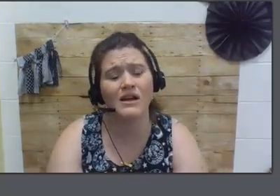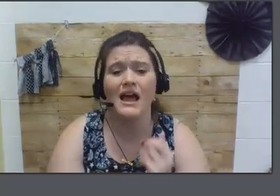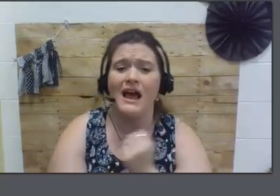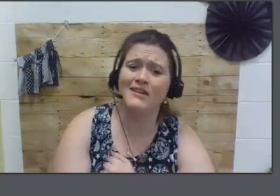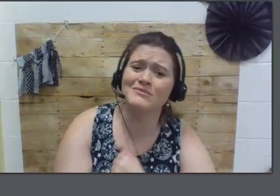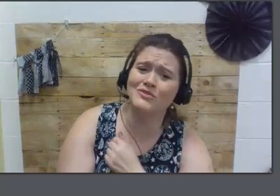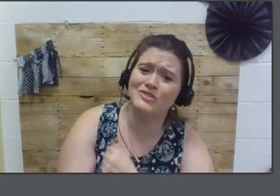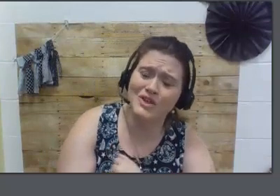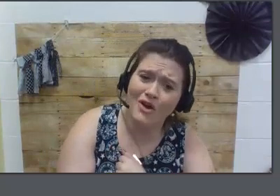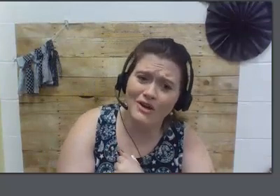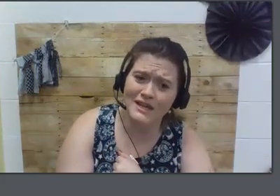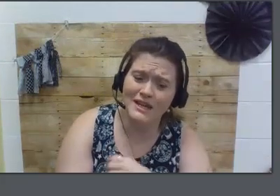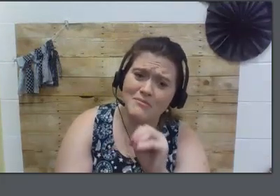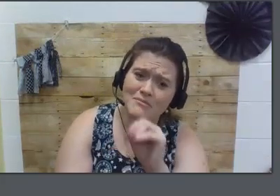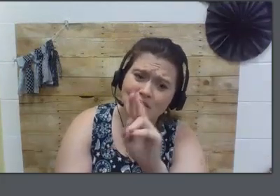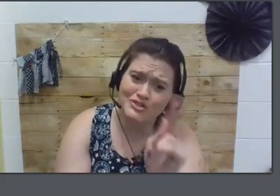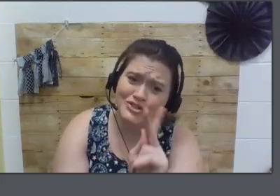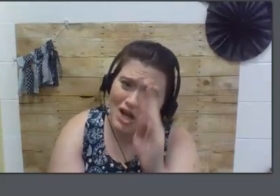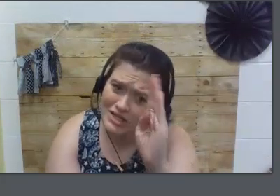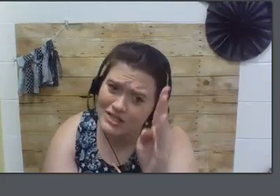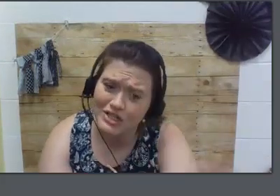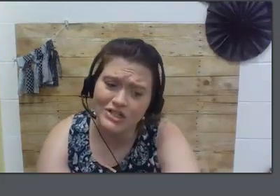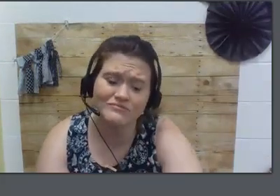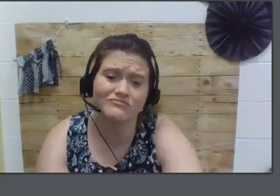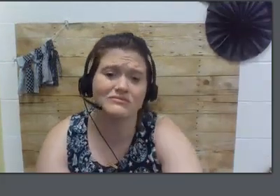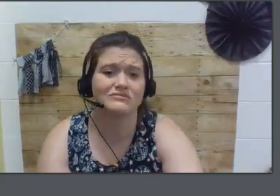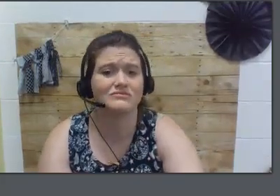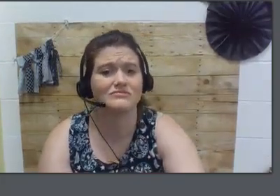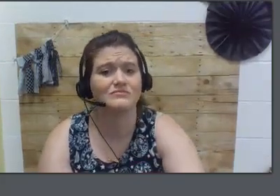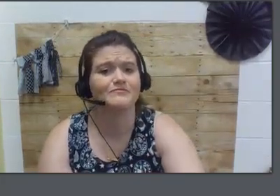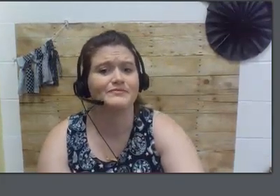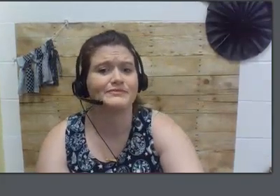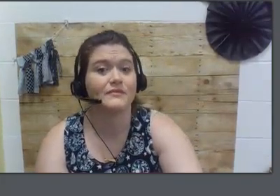Oh, I'm so sorry, Mr. Knox, sir.